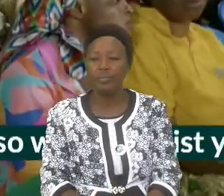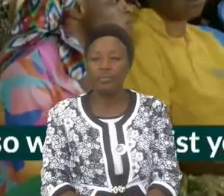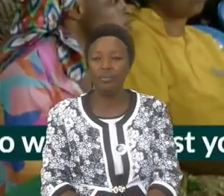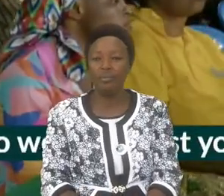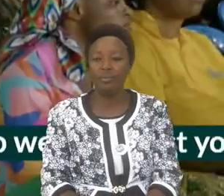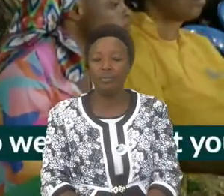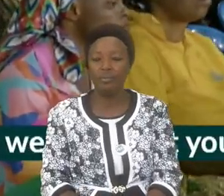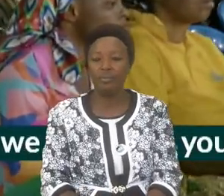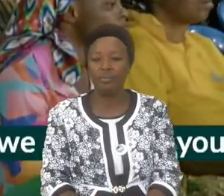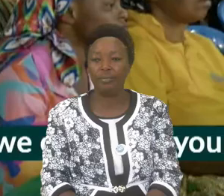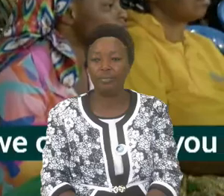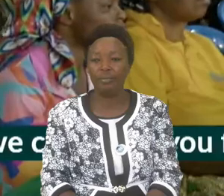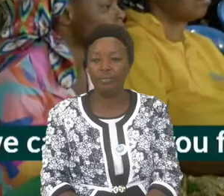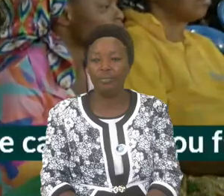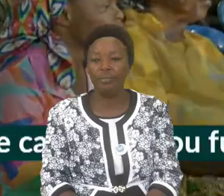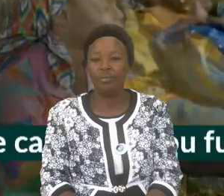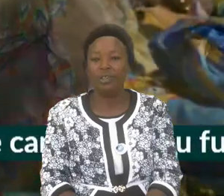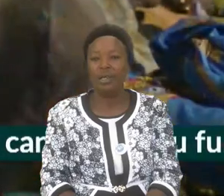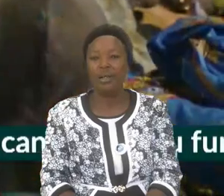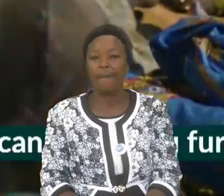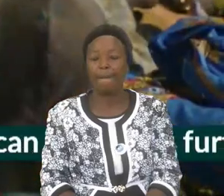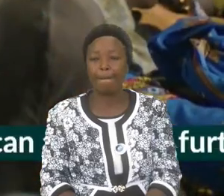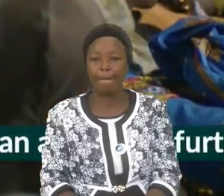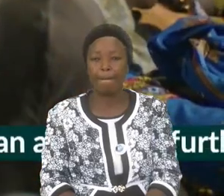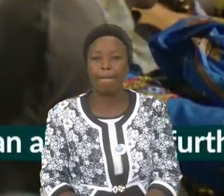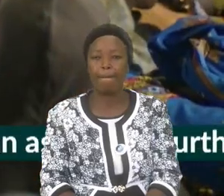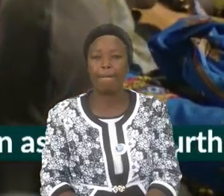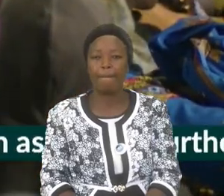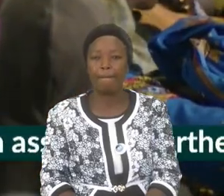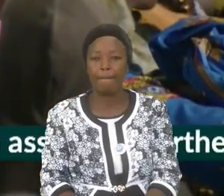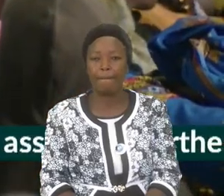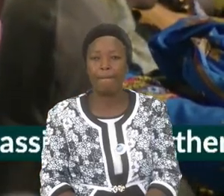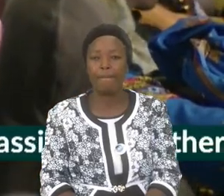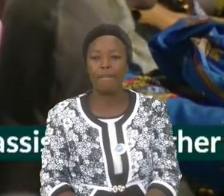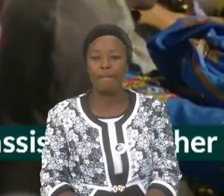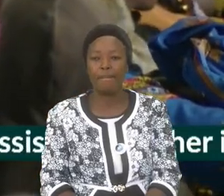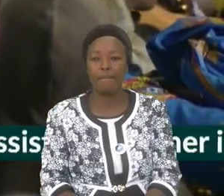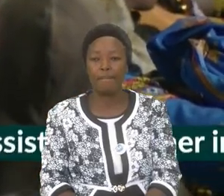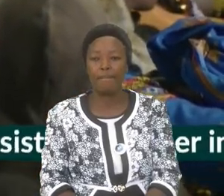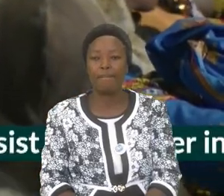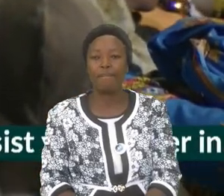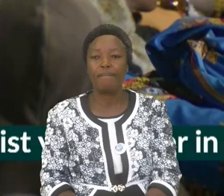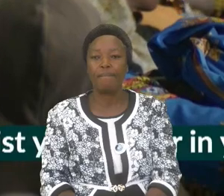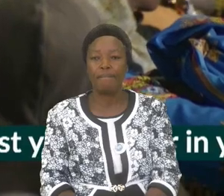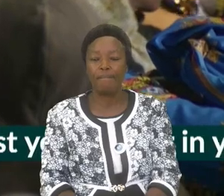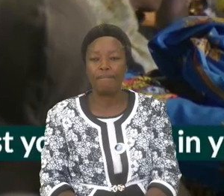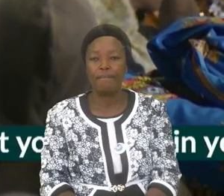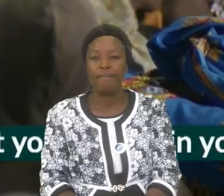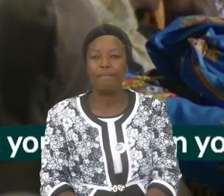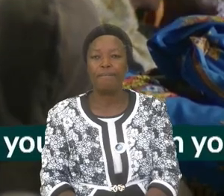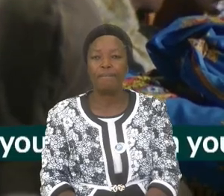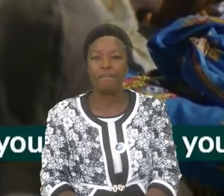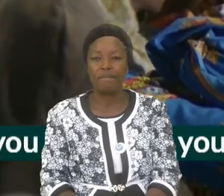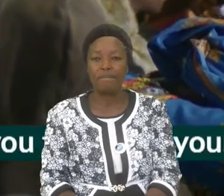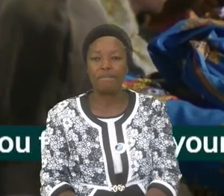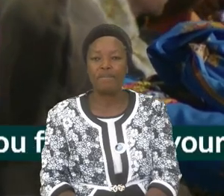Our Counselors, workers, please let's move into